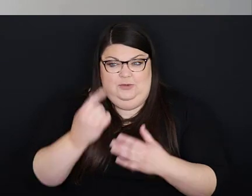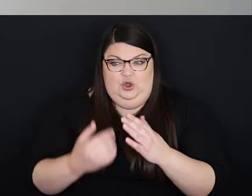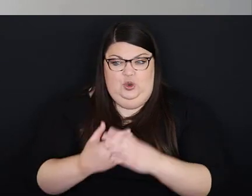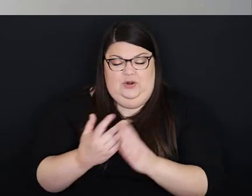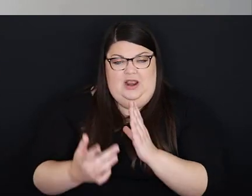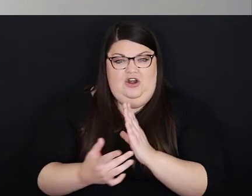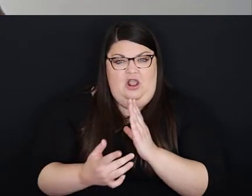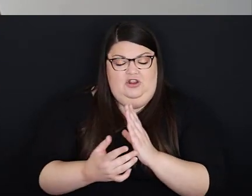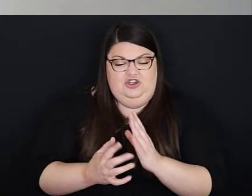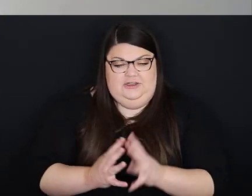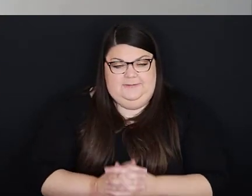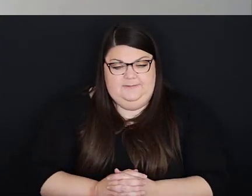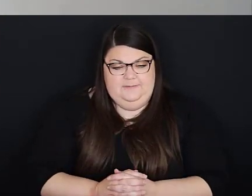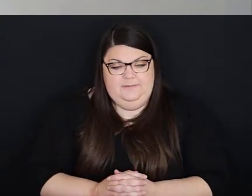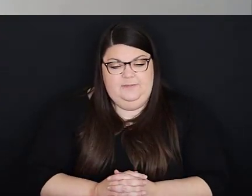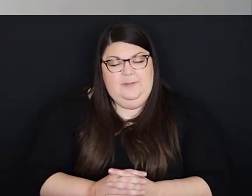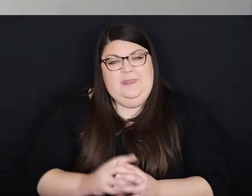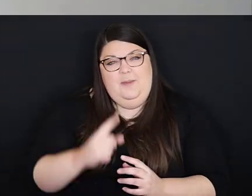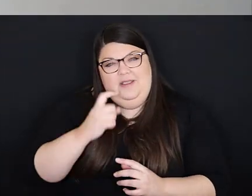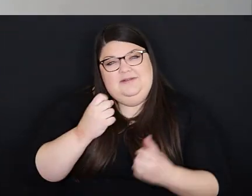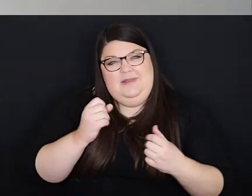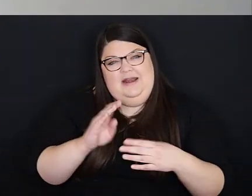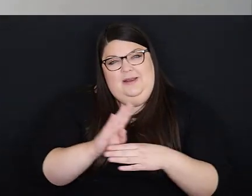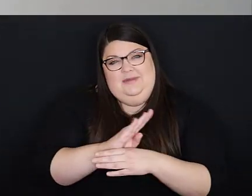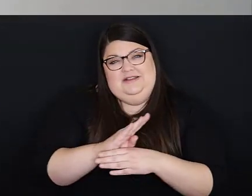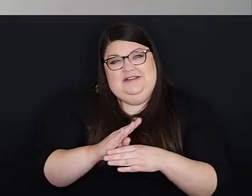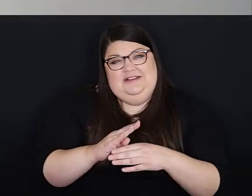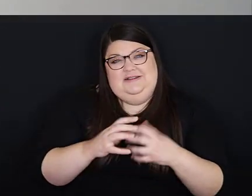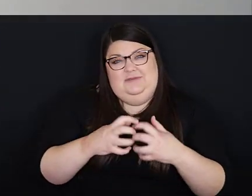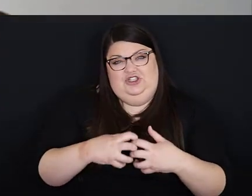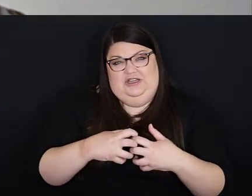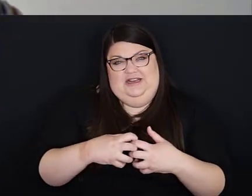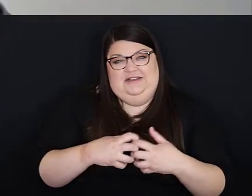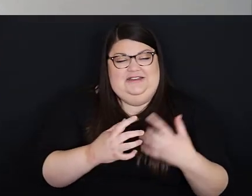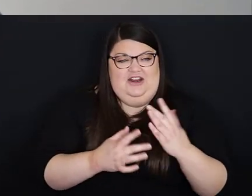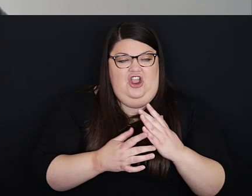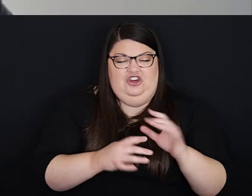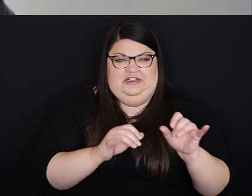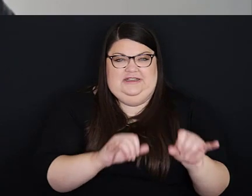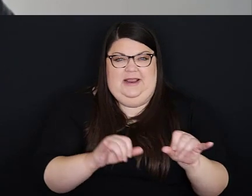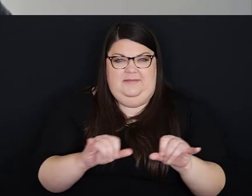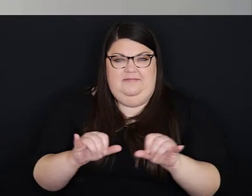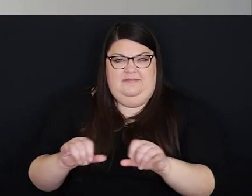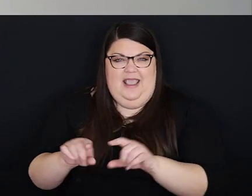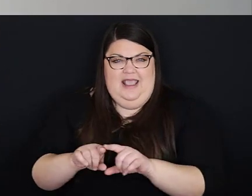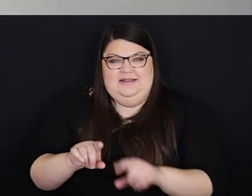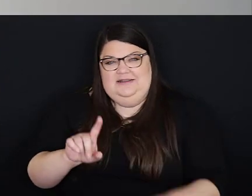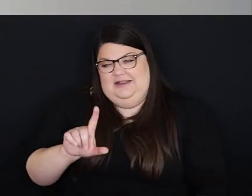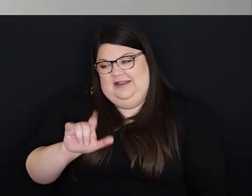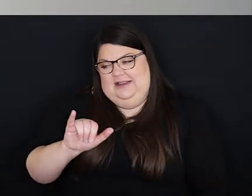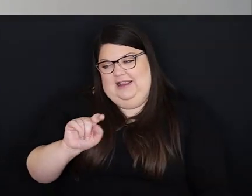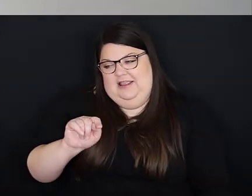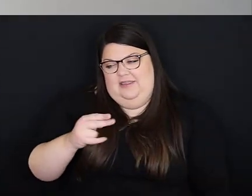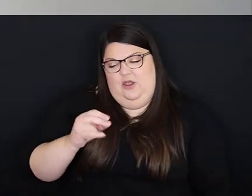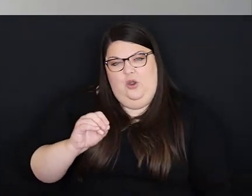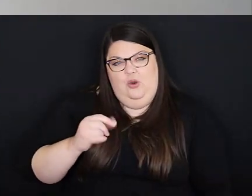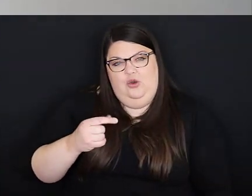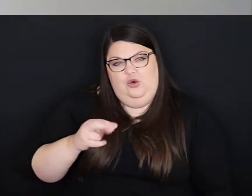technology. Because a lot of business machines, the technology is basically the same as a lithograph,